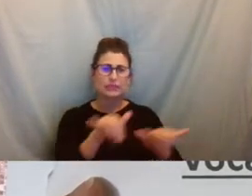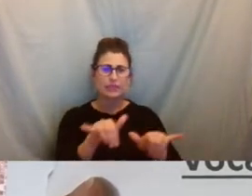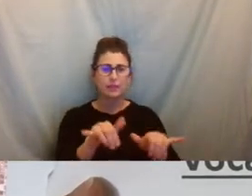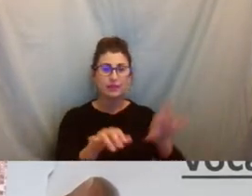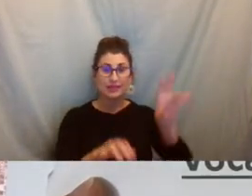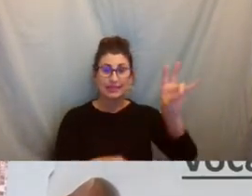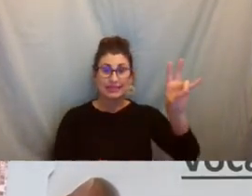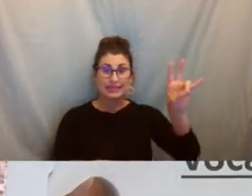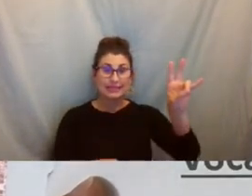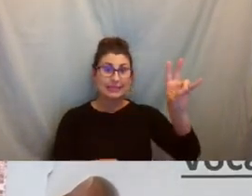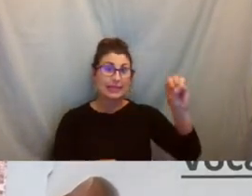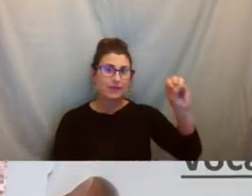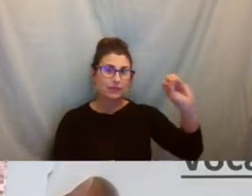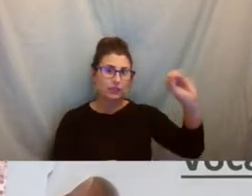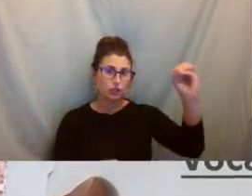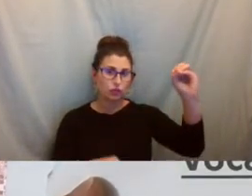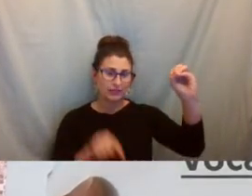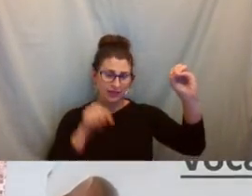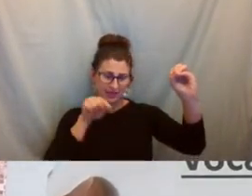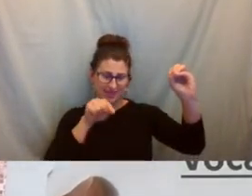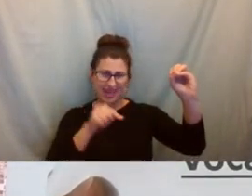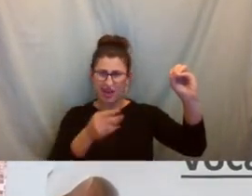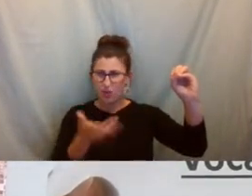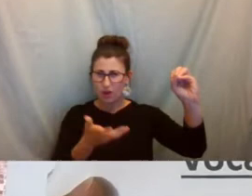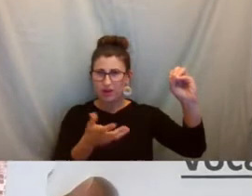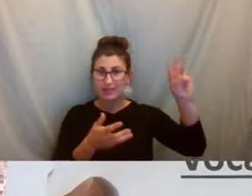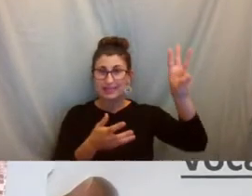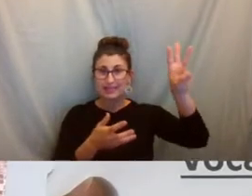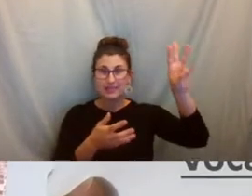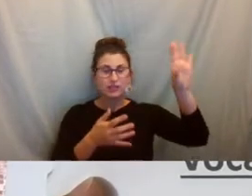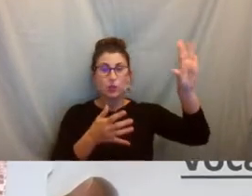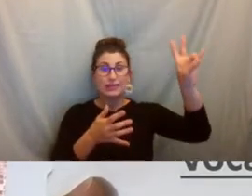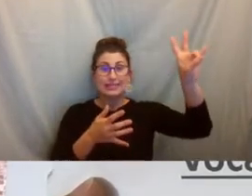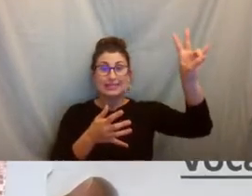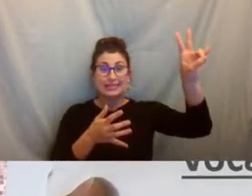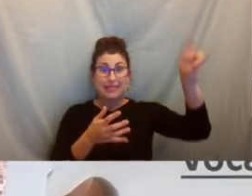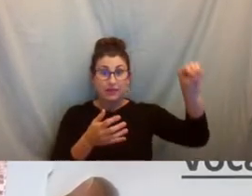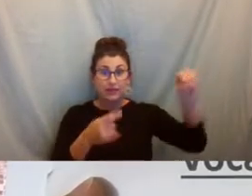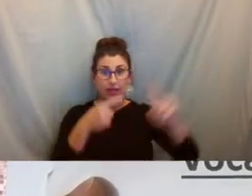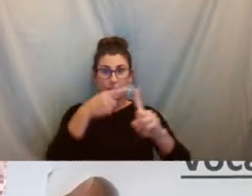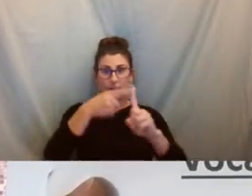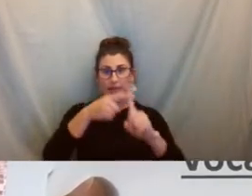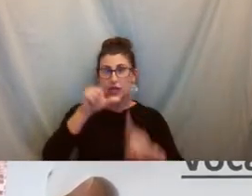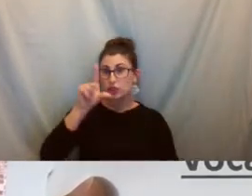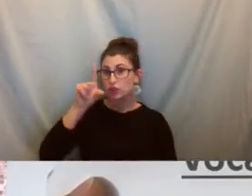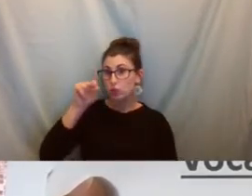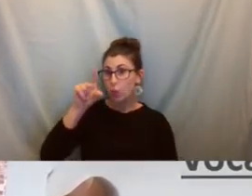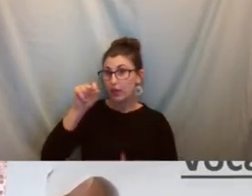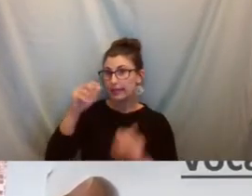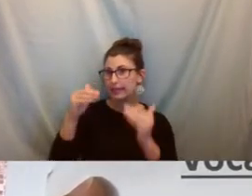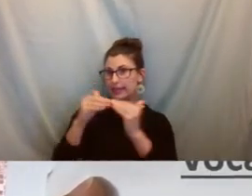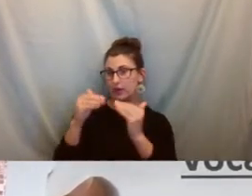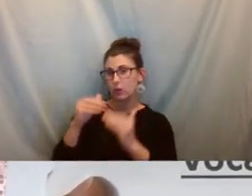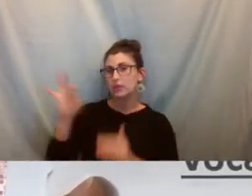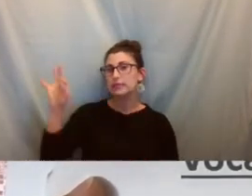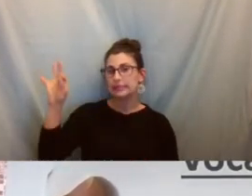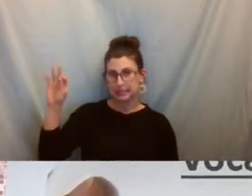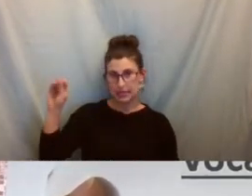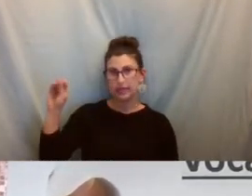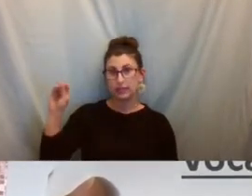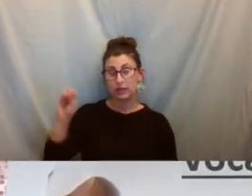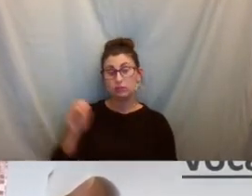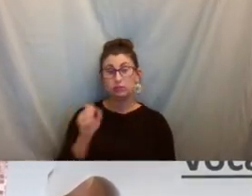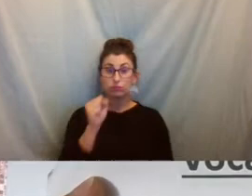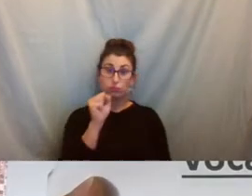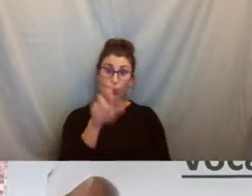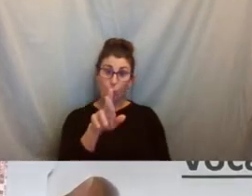Say if this was 70 degrees, how much would this one be? Well, 70 plus 20 gets me to 90, so I can do